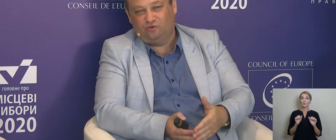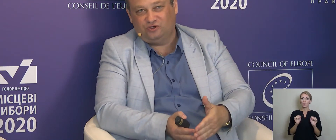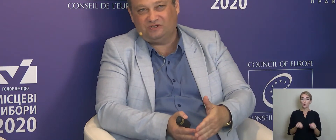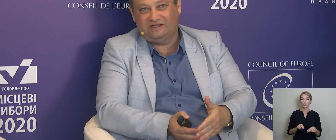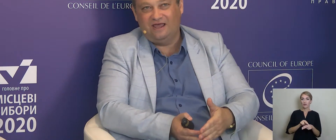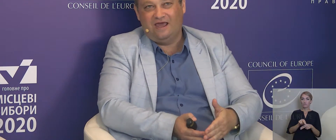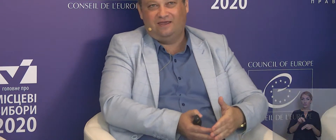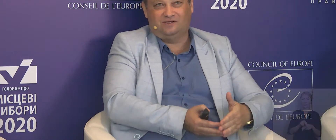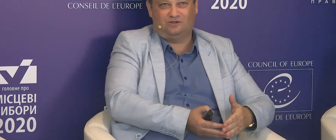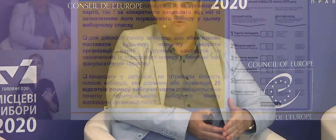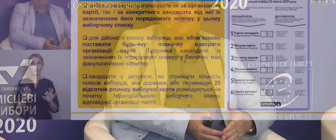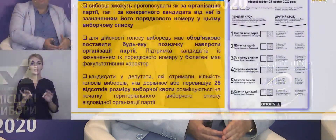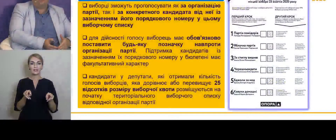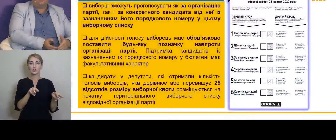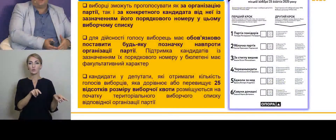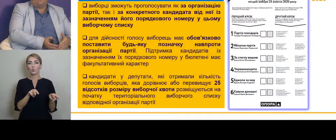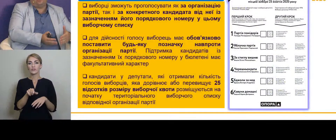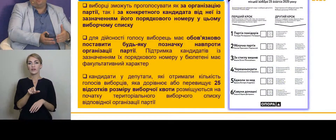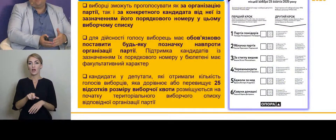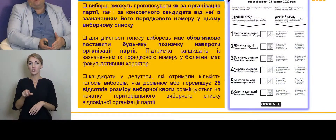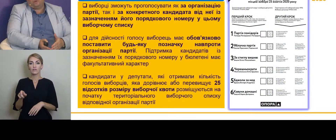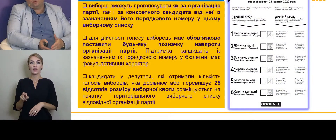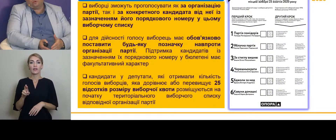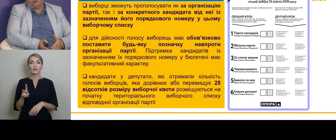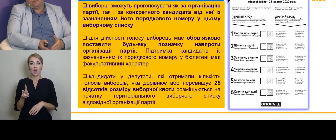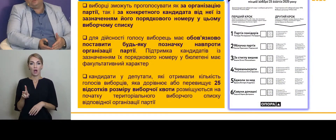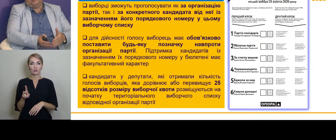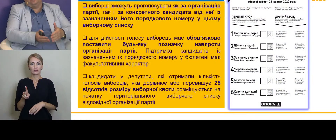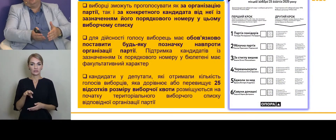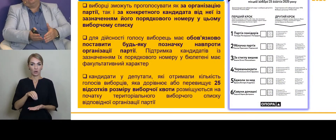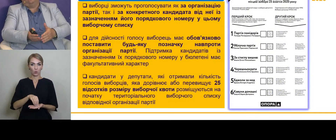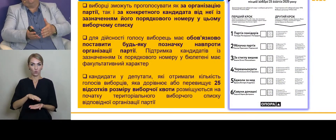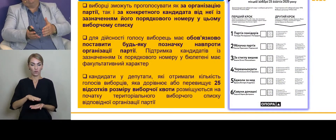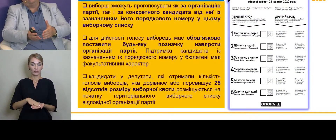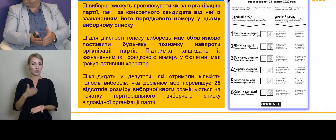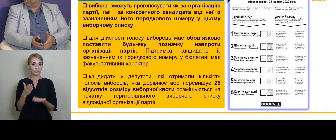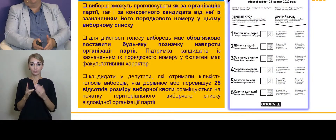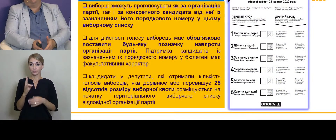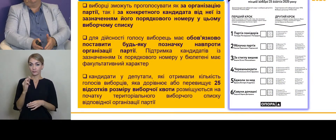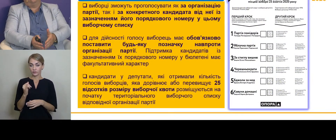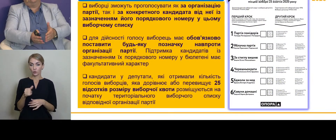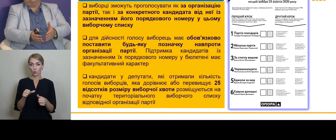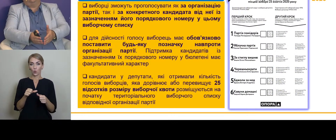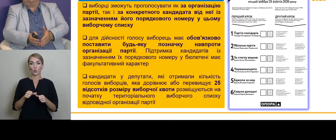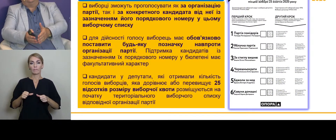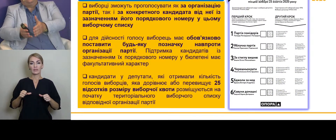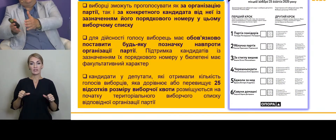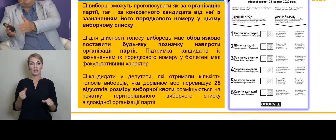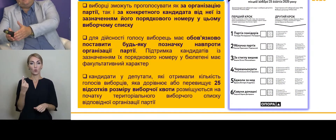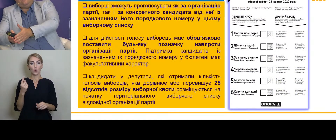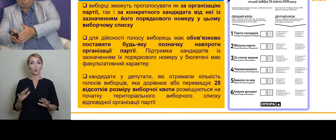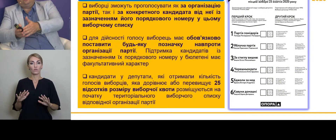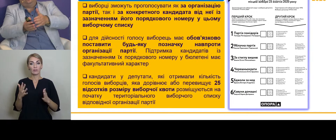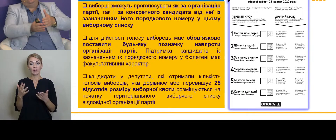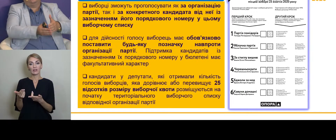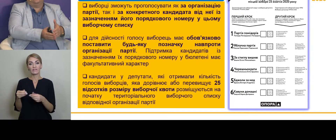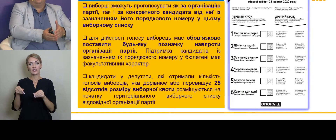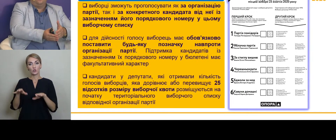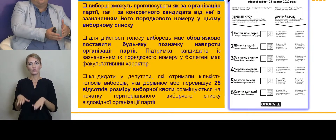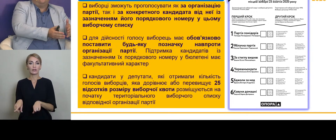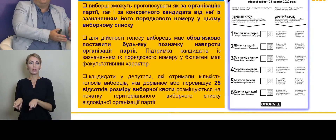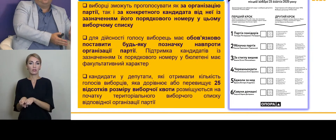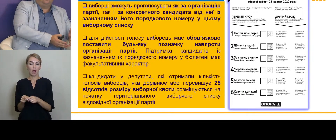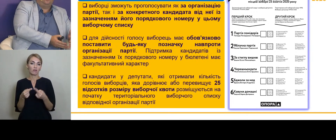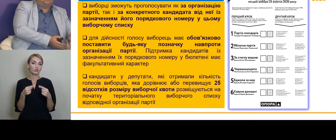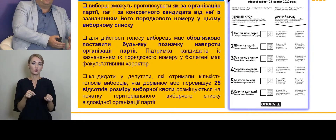more numerous. If there is one rule, then it's easier to teach this rule to everybody, including the Commission. If there are